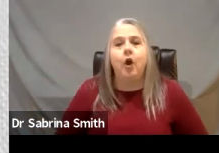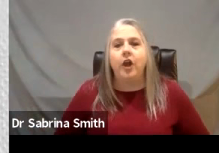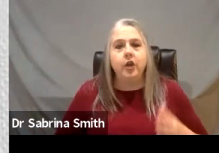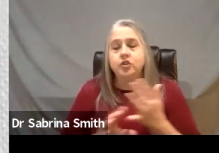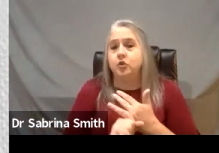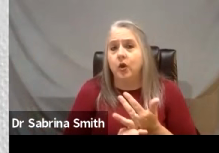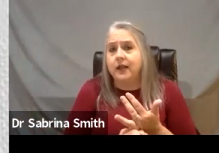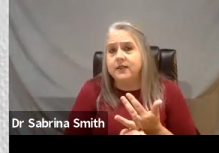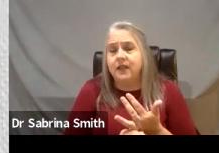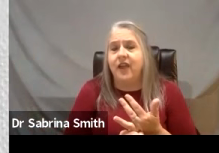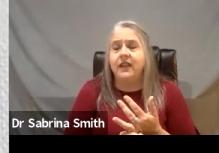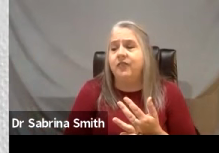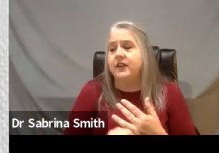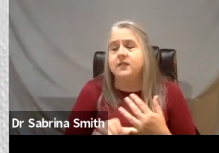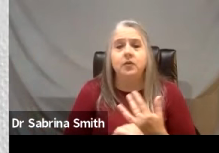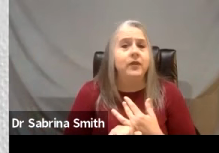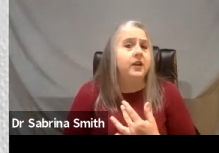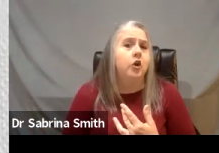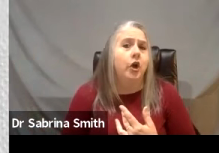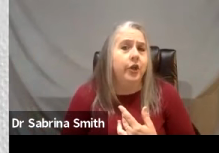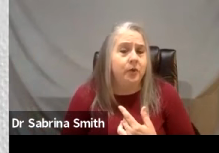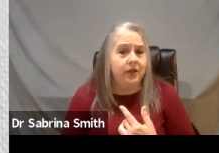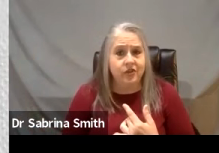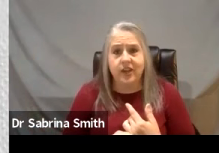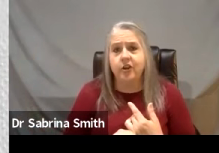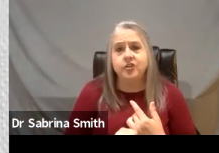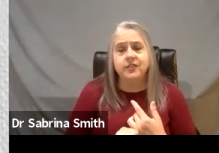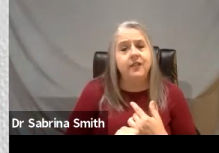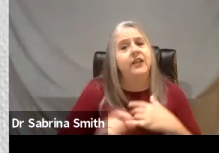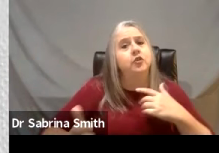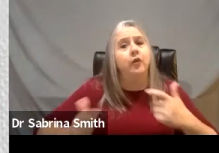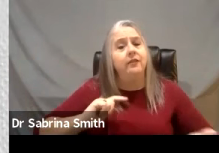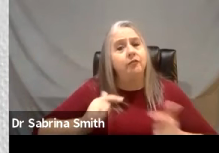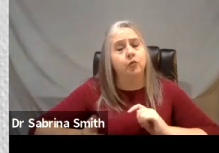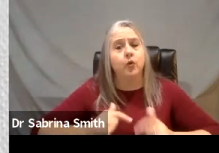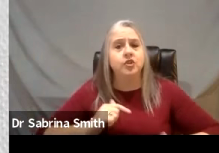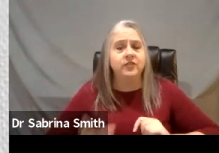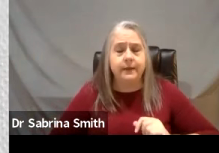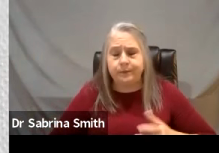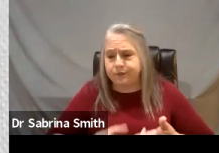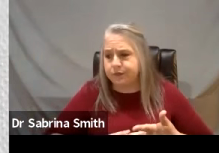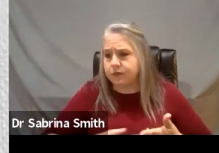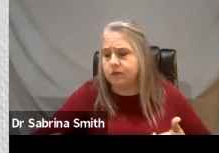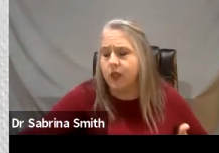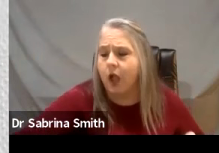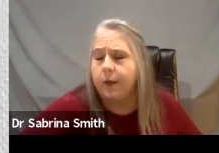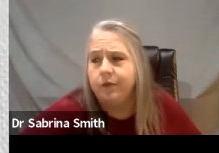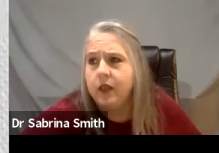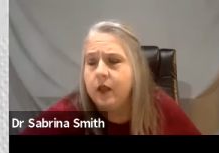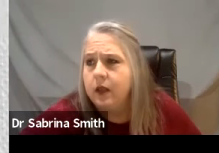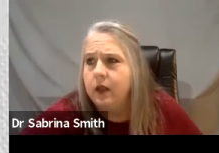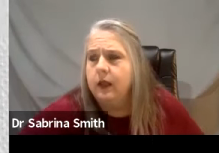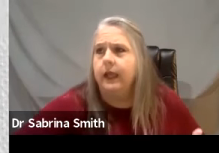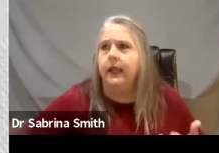Any audio stories, if I can find someone reading an audiobook and there's characters in it, that's great for the role shifting. I'm